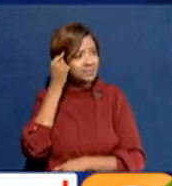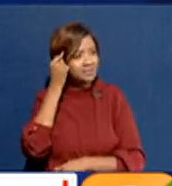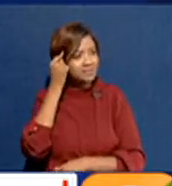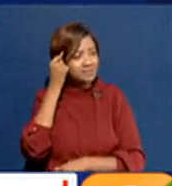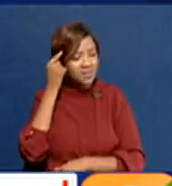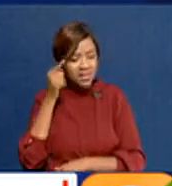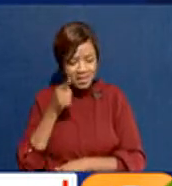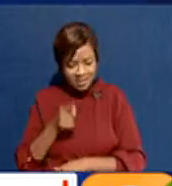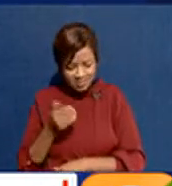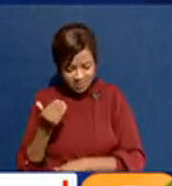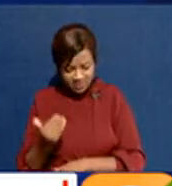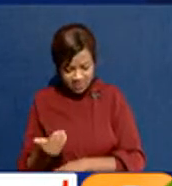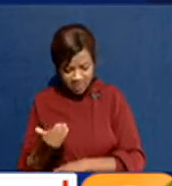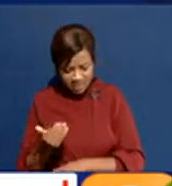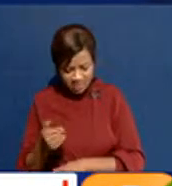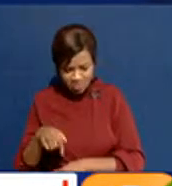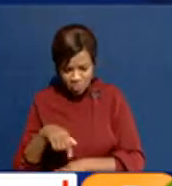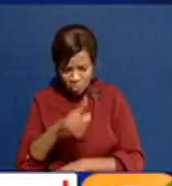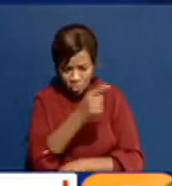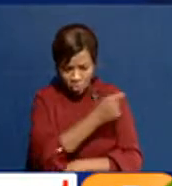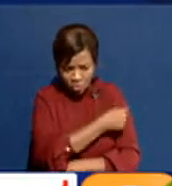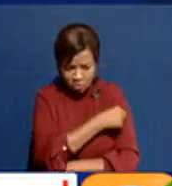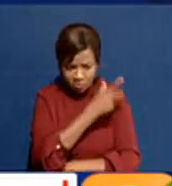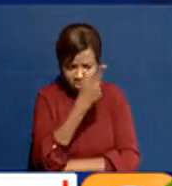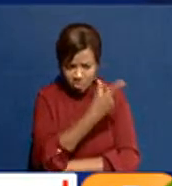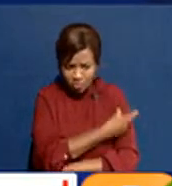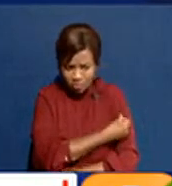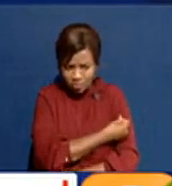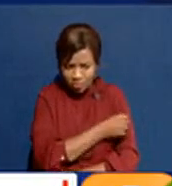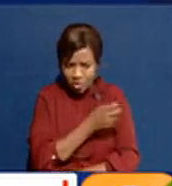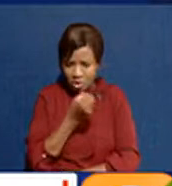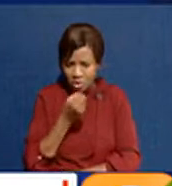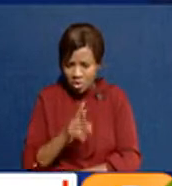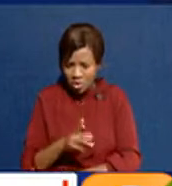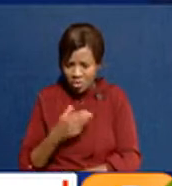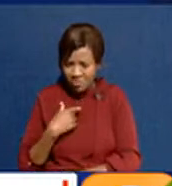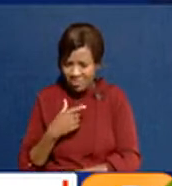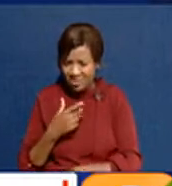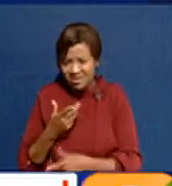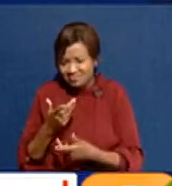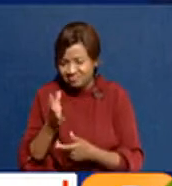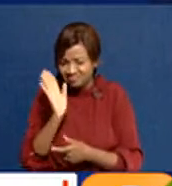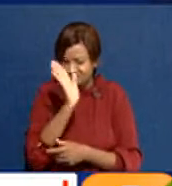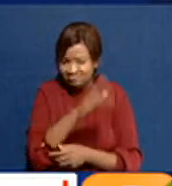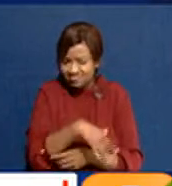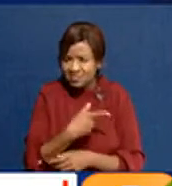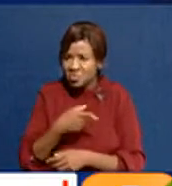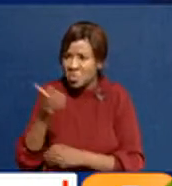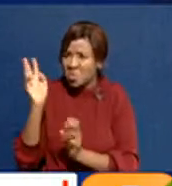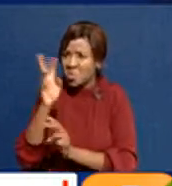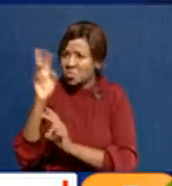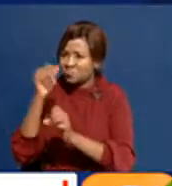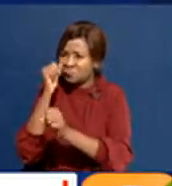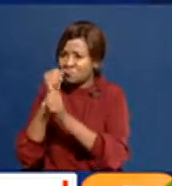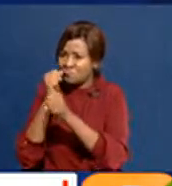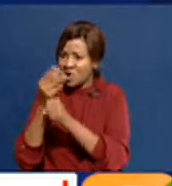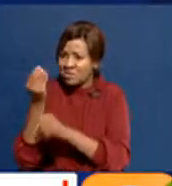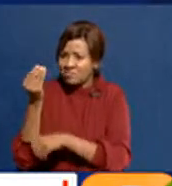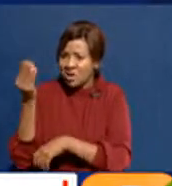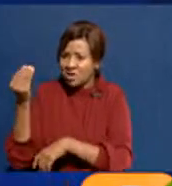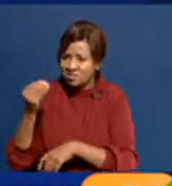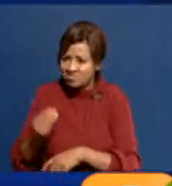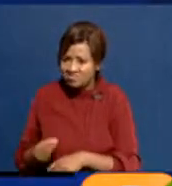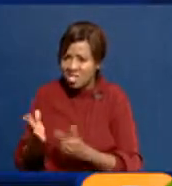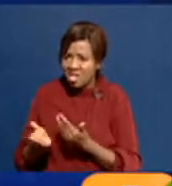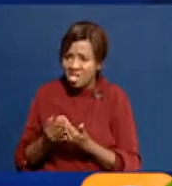for vaccination or do I go and look for a job somewhere so that I can be able to get some money so that I can put something